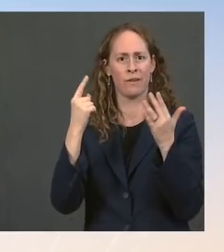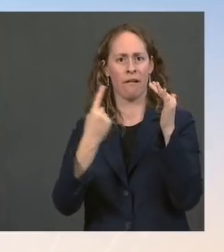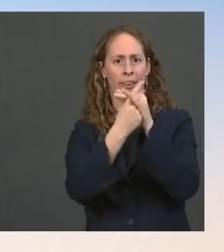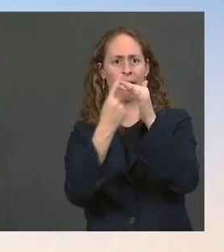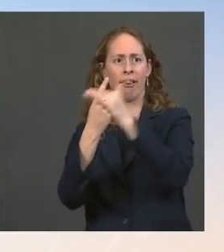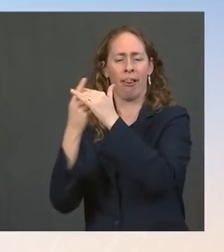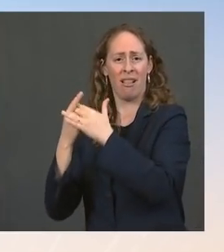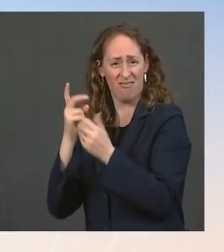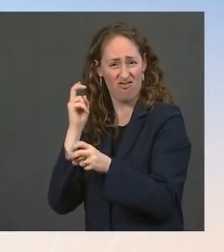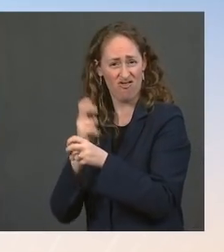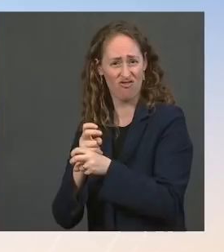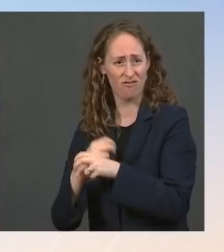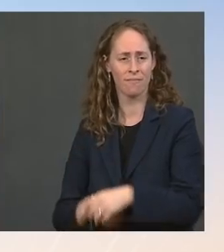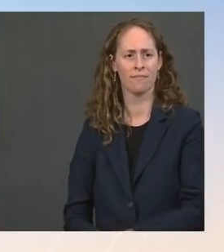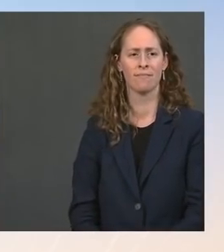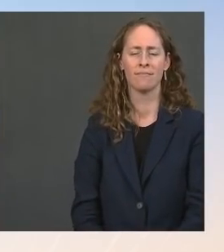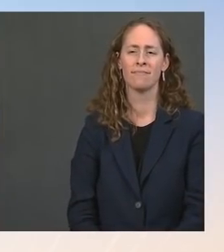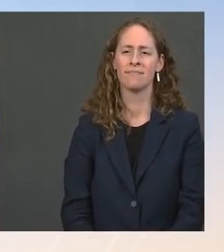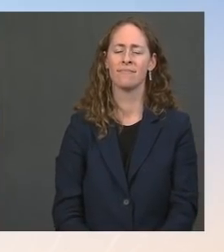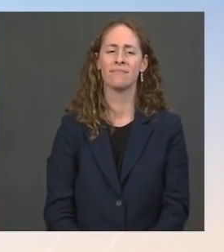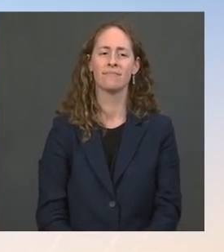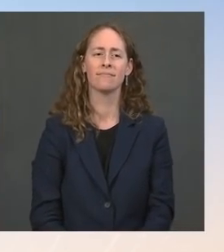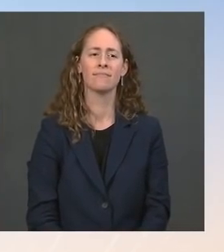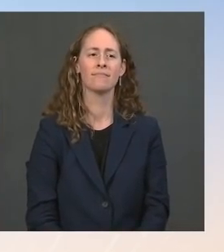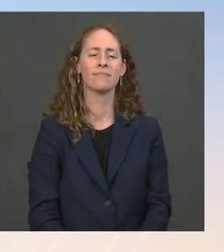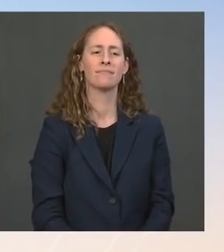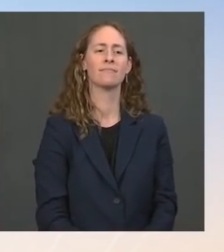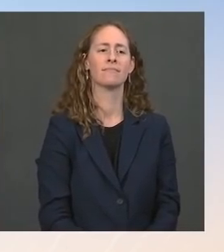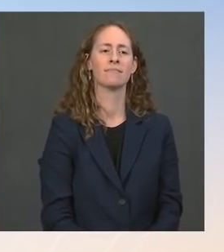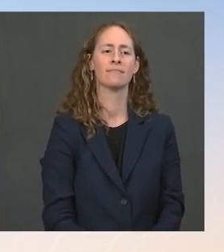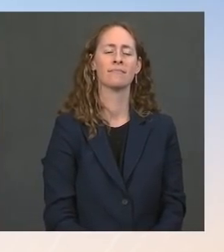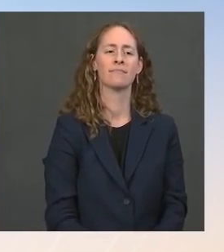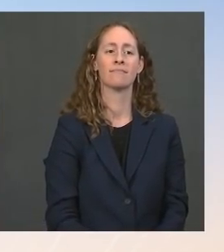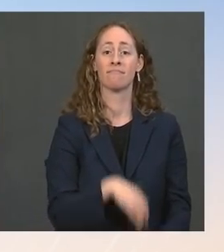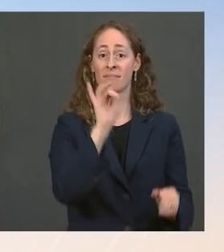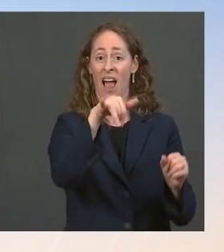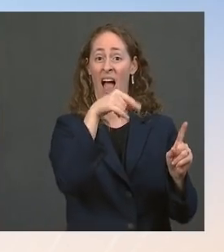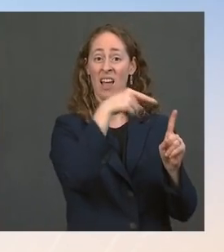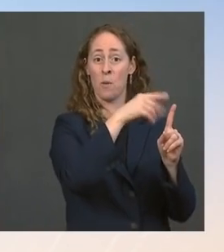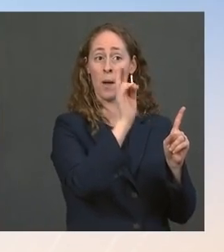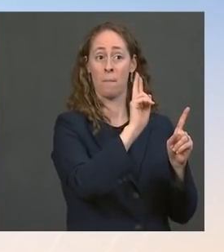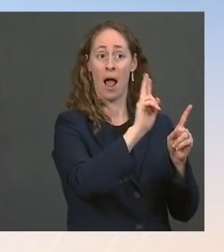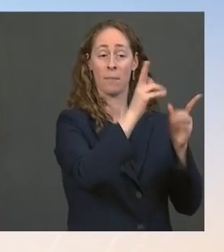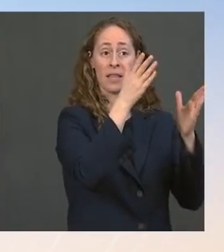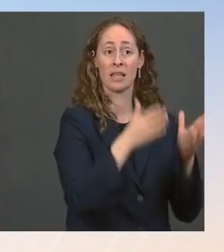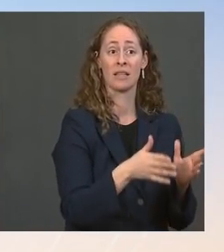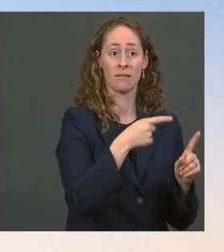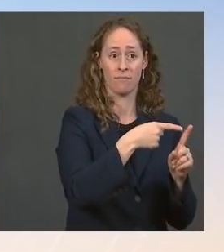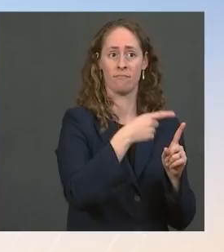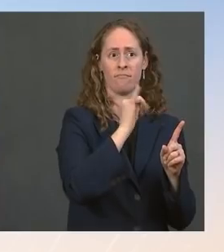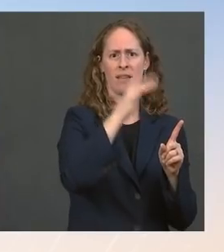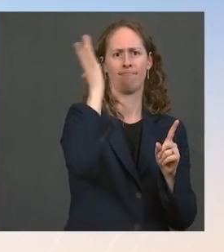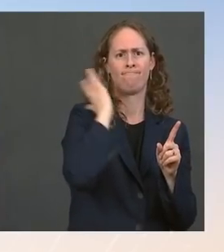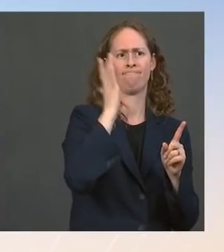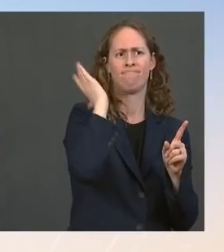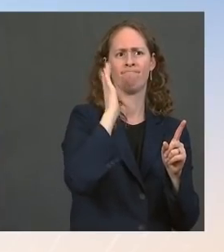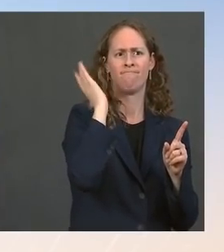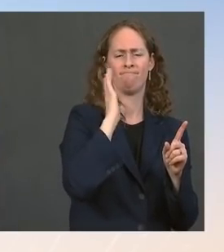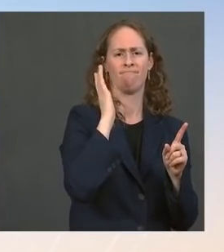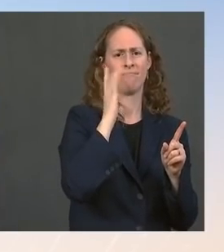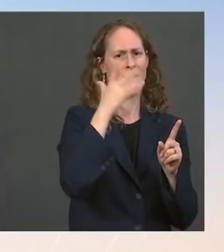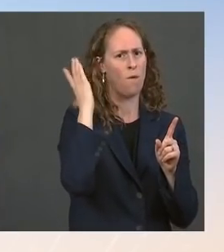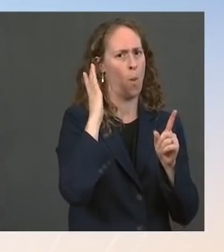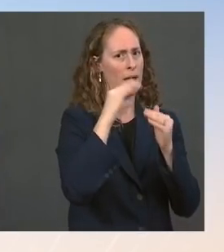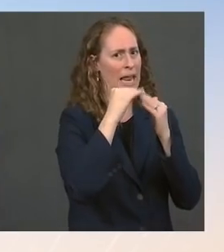let's just take a step back here. So these same Republicans, including Leader McConnell, or former Leader McConnell, no longer leader, including